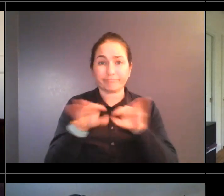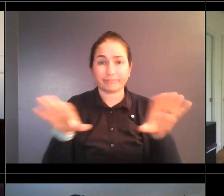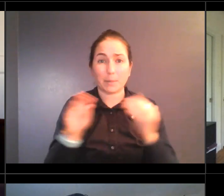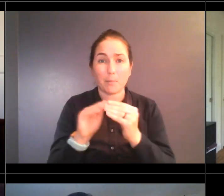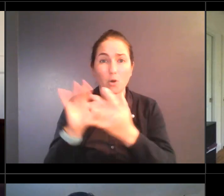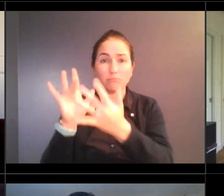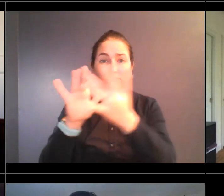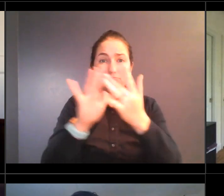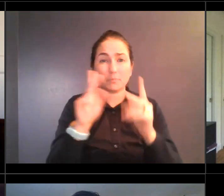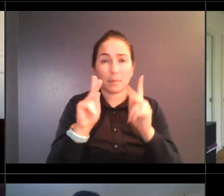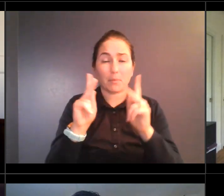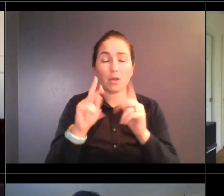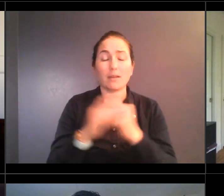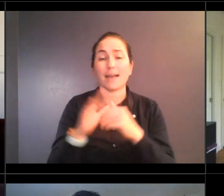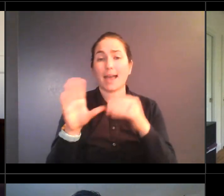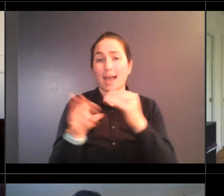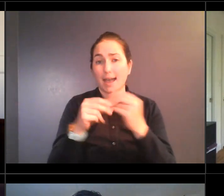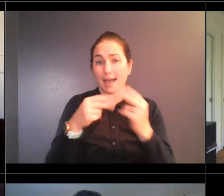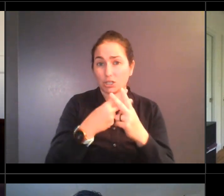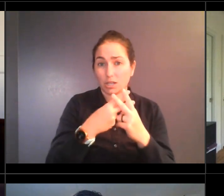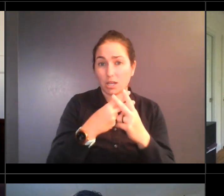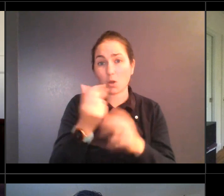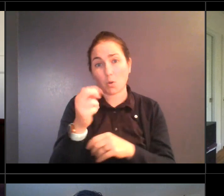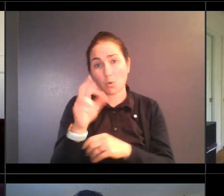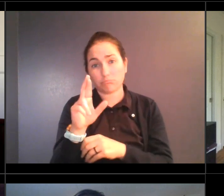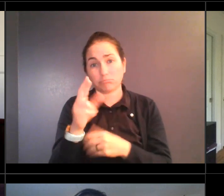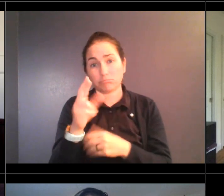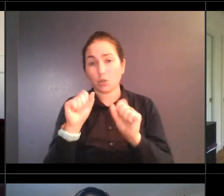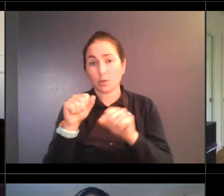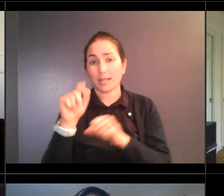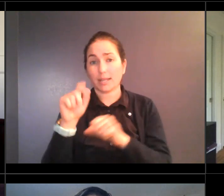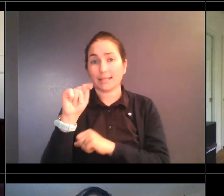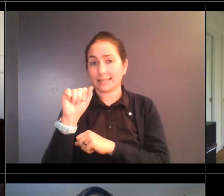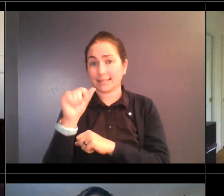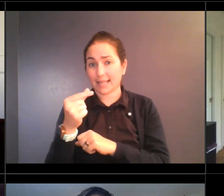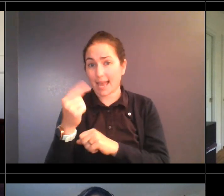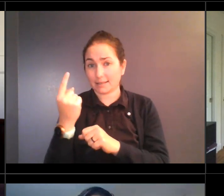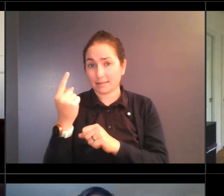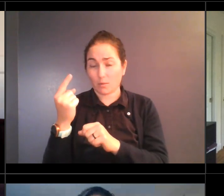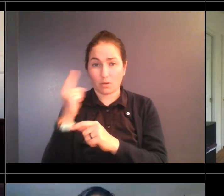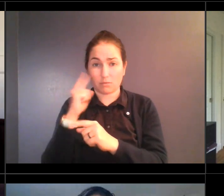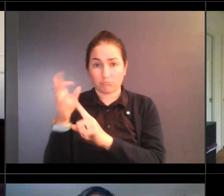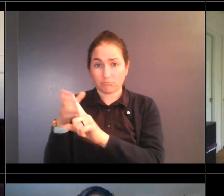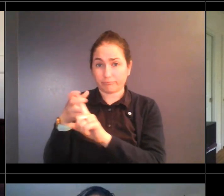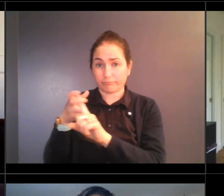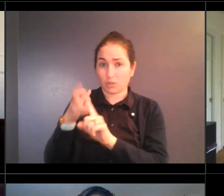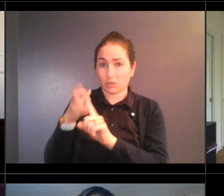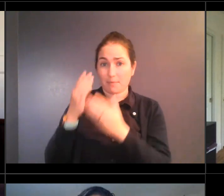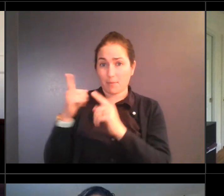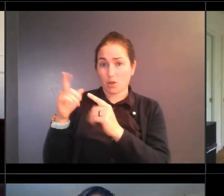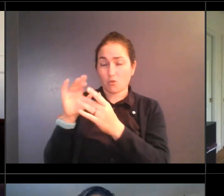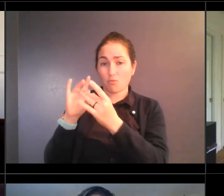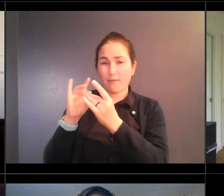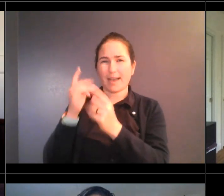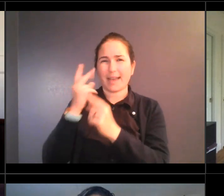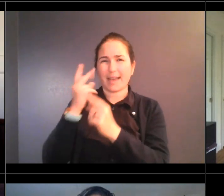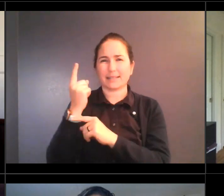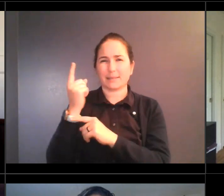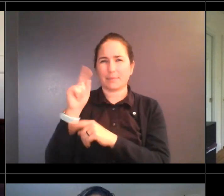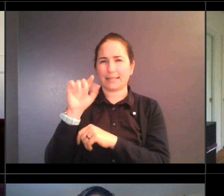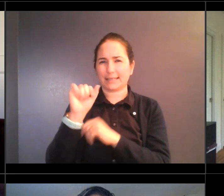by adding a hashtag or tag in somebody who you think might be relevant. So I actually saw somebody tag